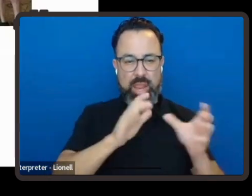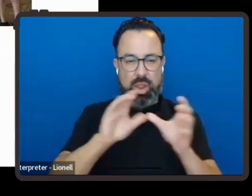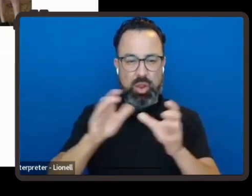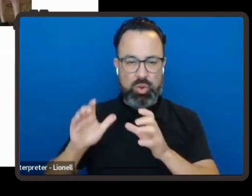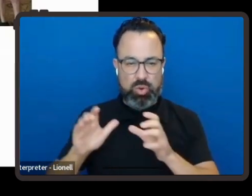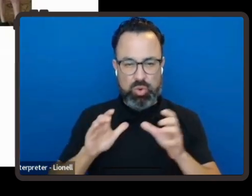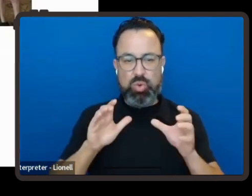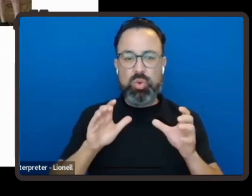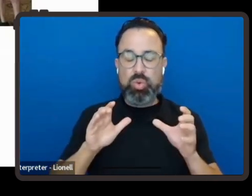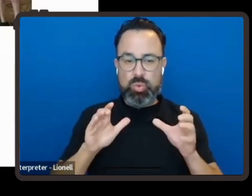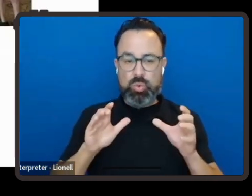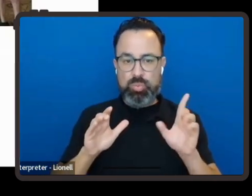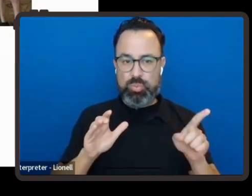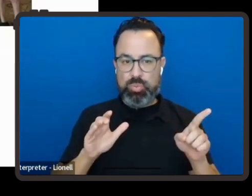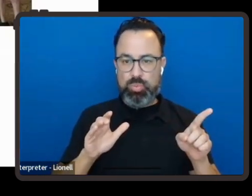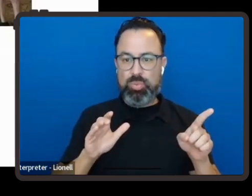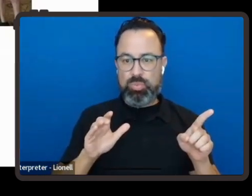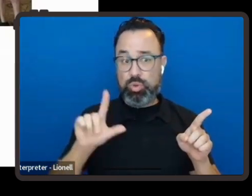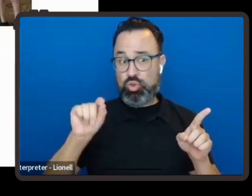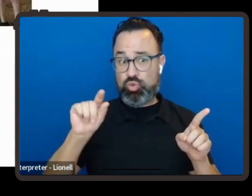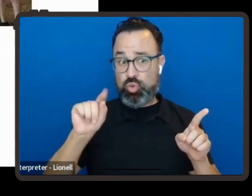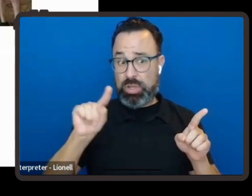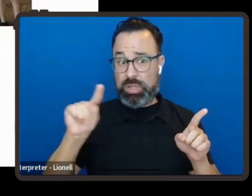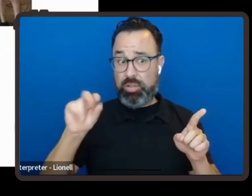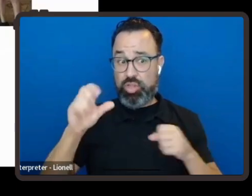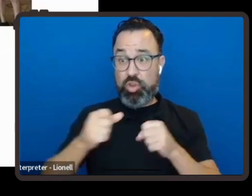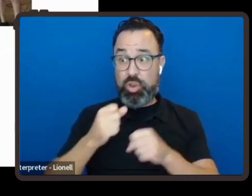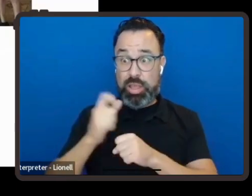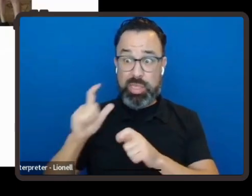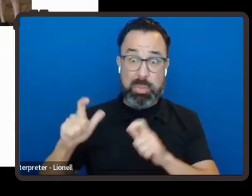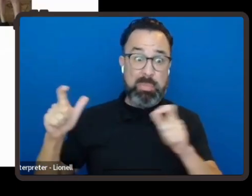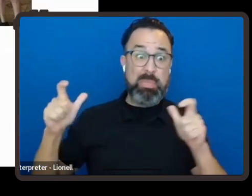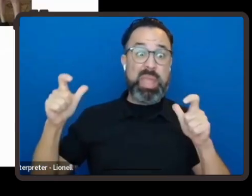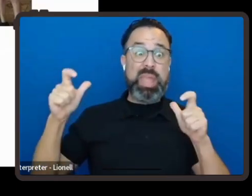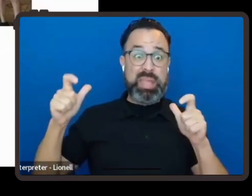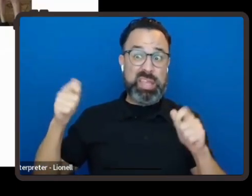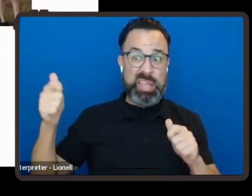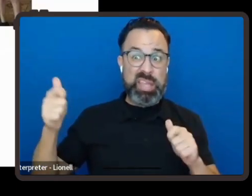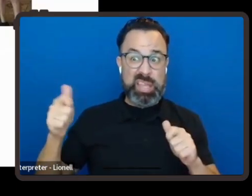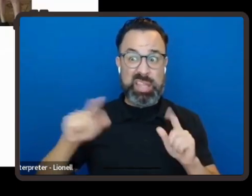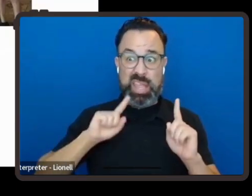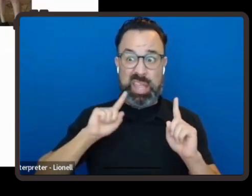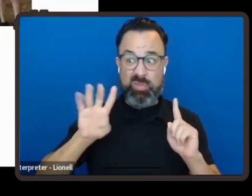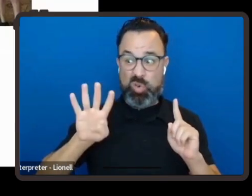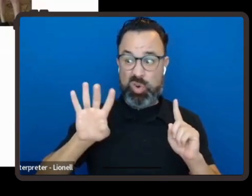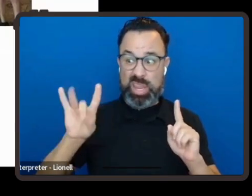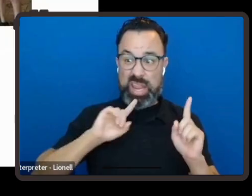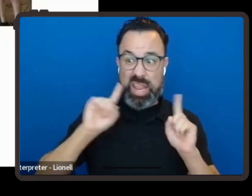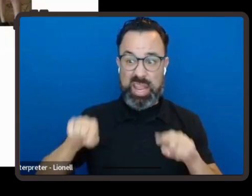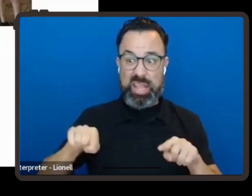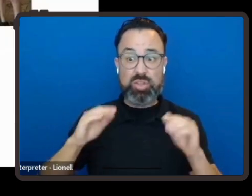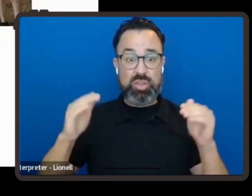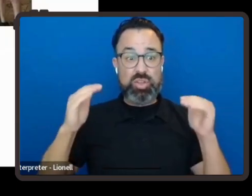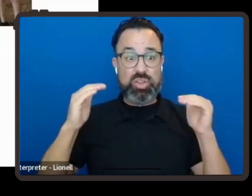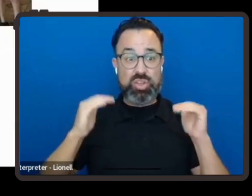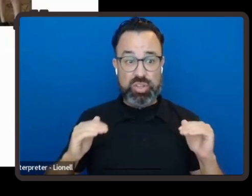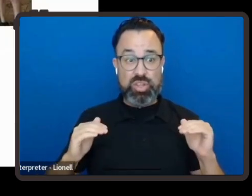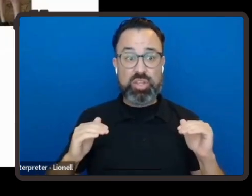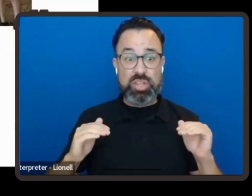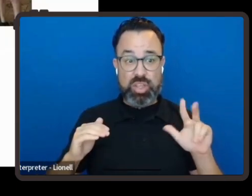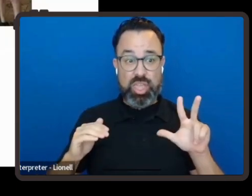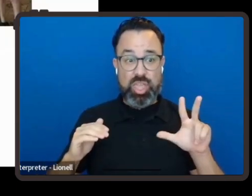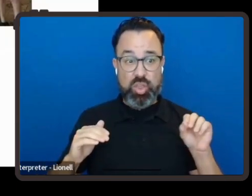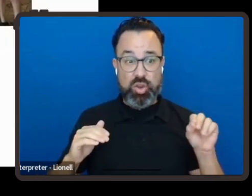years. That was the biggest group with 48 answers. We had 30 to 40 years